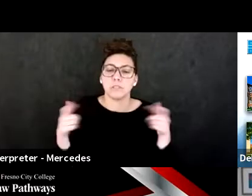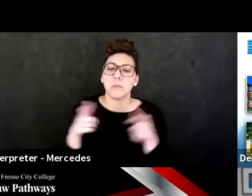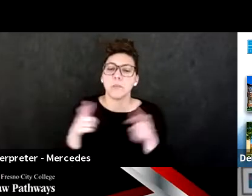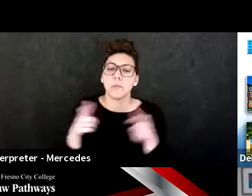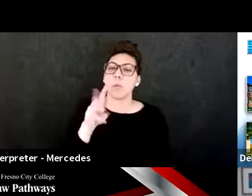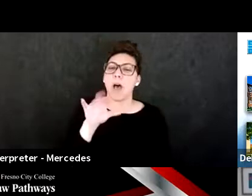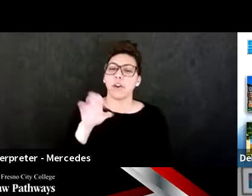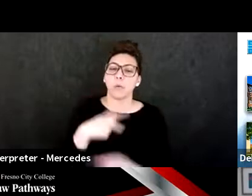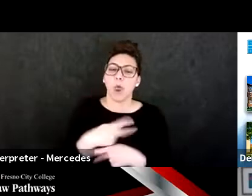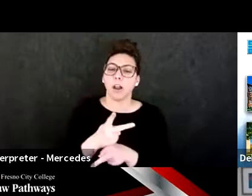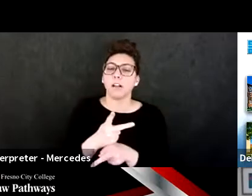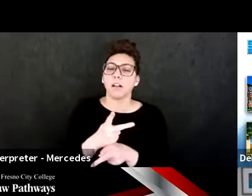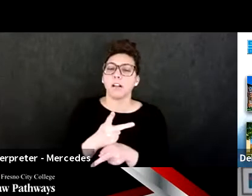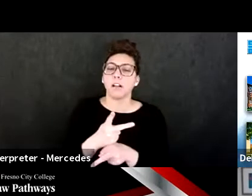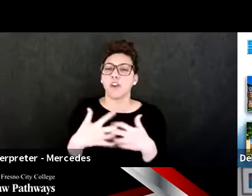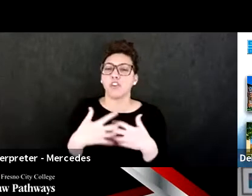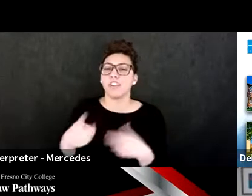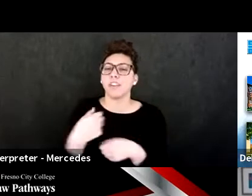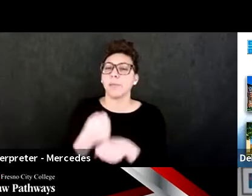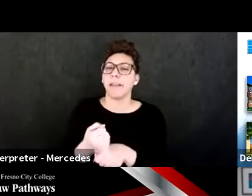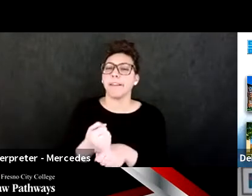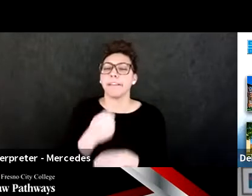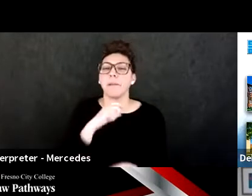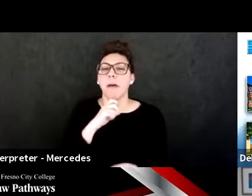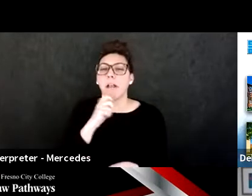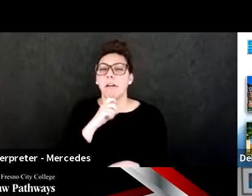Chicago, and his company made these metal display racks